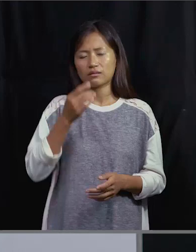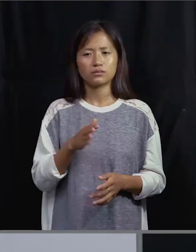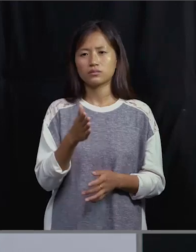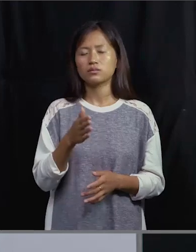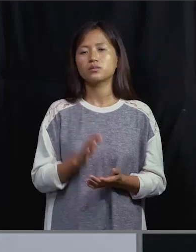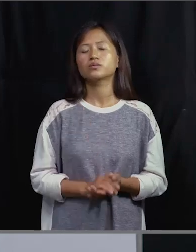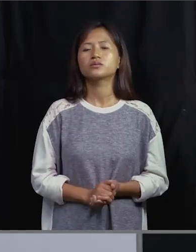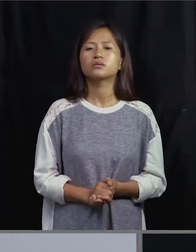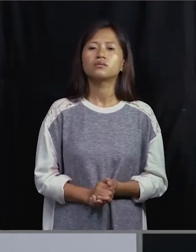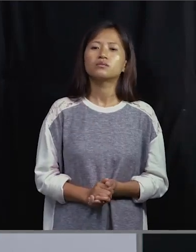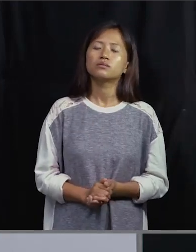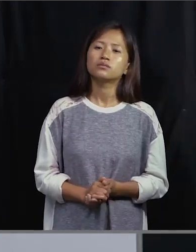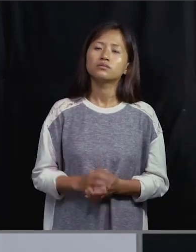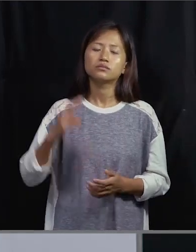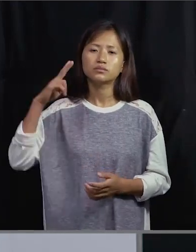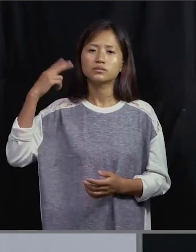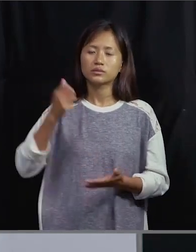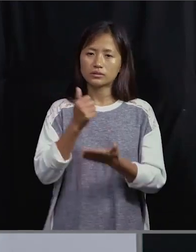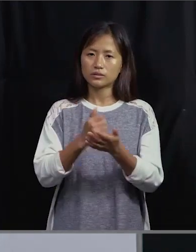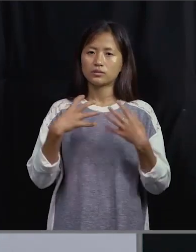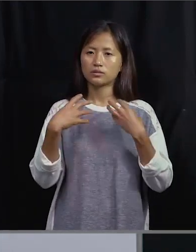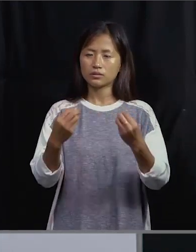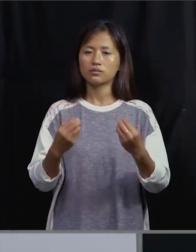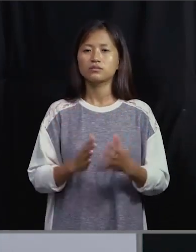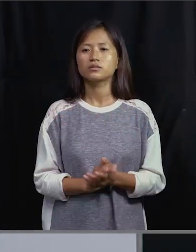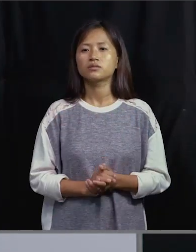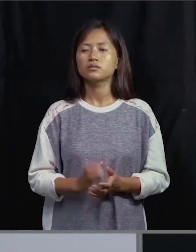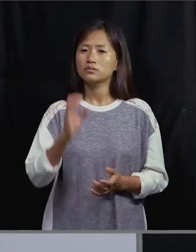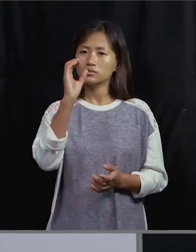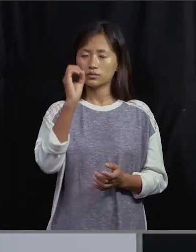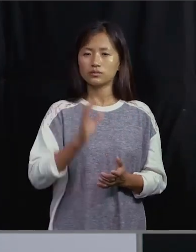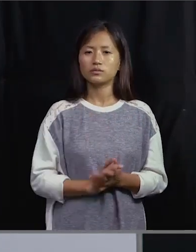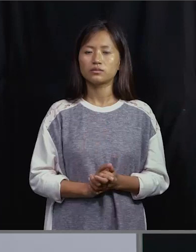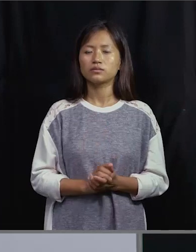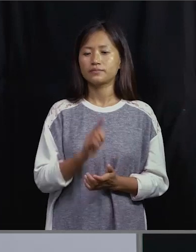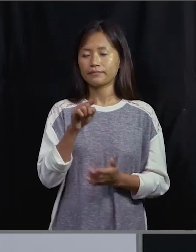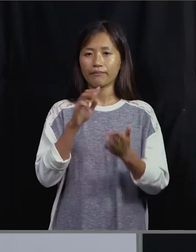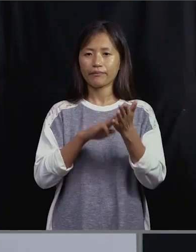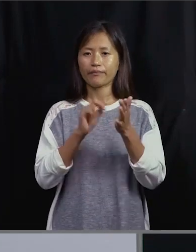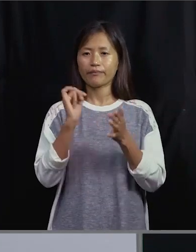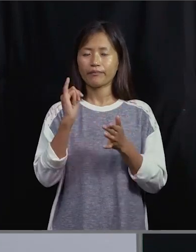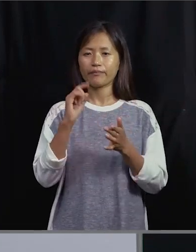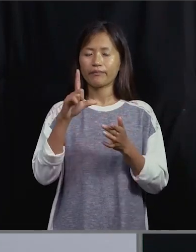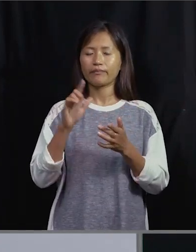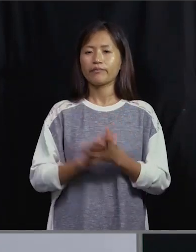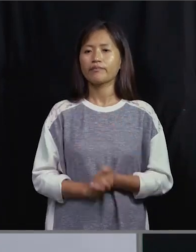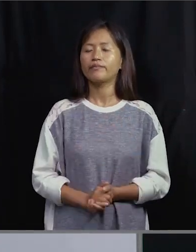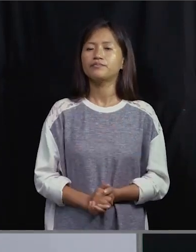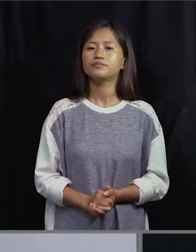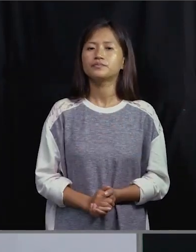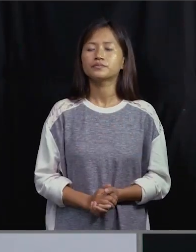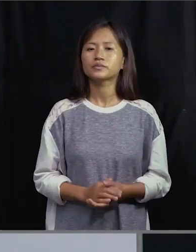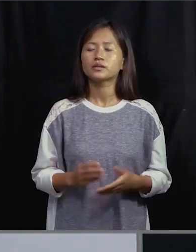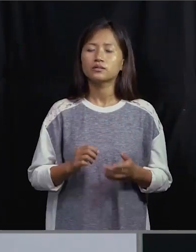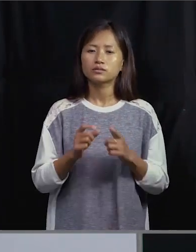these sportswear, and therefore your demand for all those goods are zero or nil. So depending on the taste